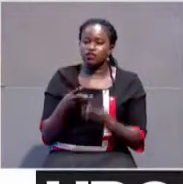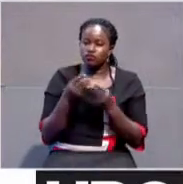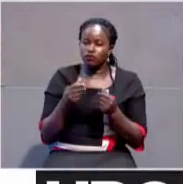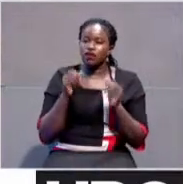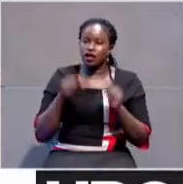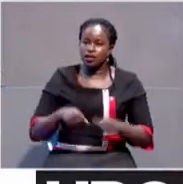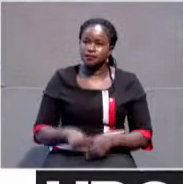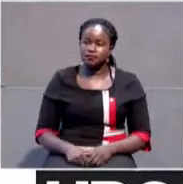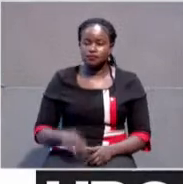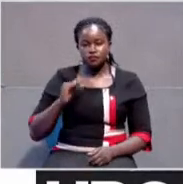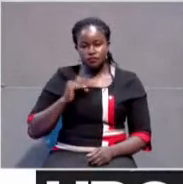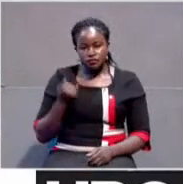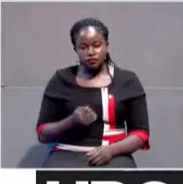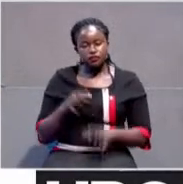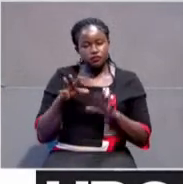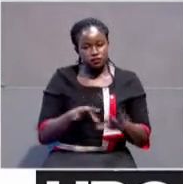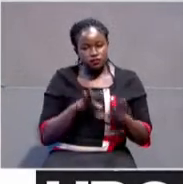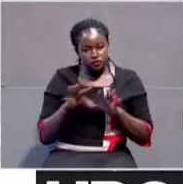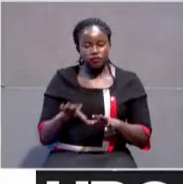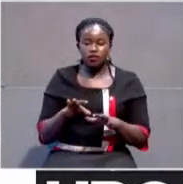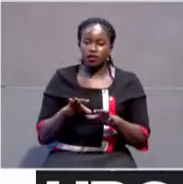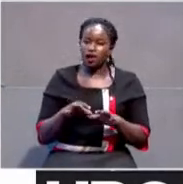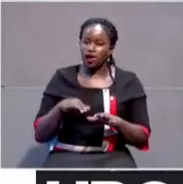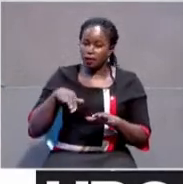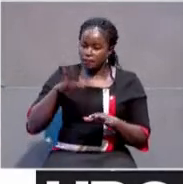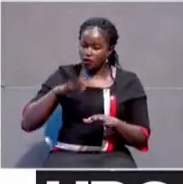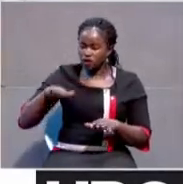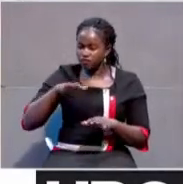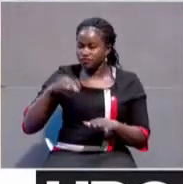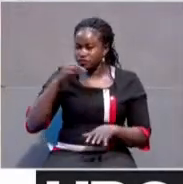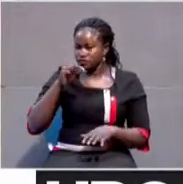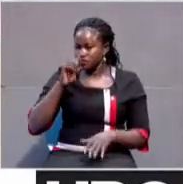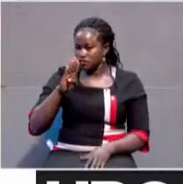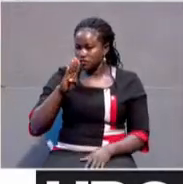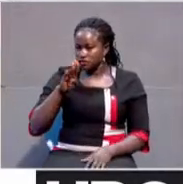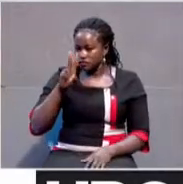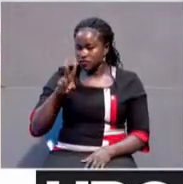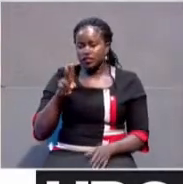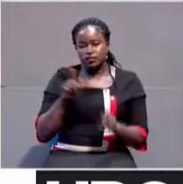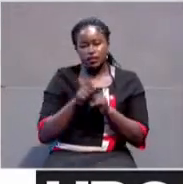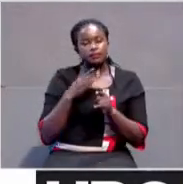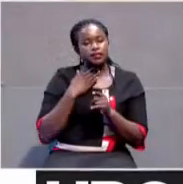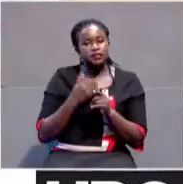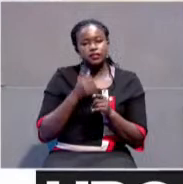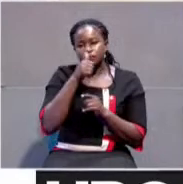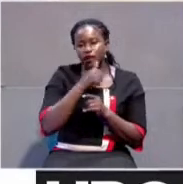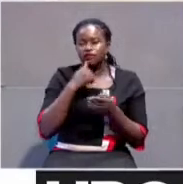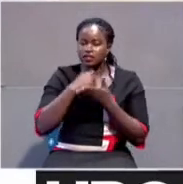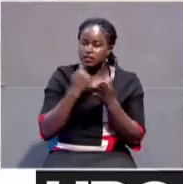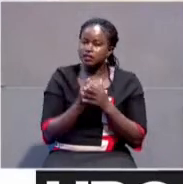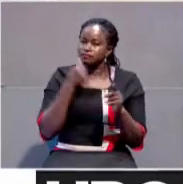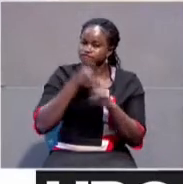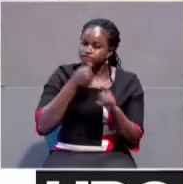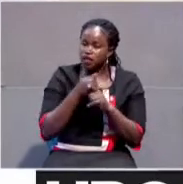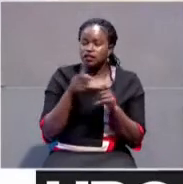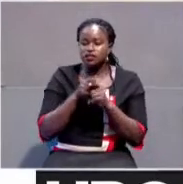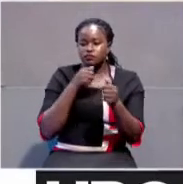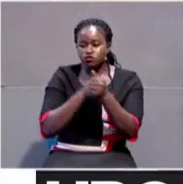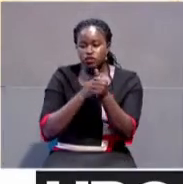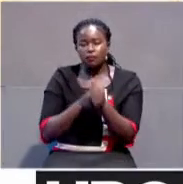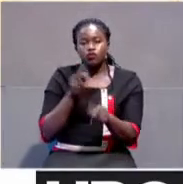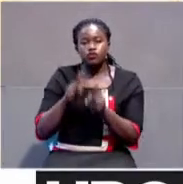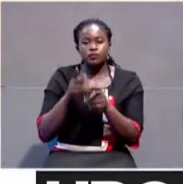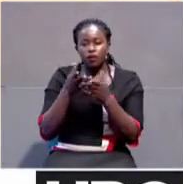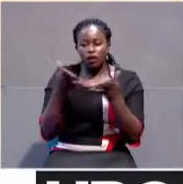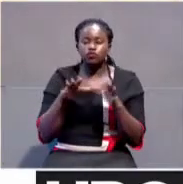have been found vulnerable when it comes to gender-based violence and need advocacy from the private sector to support victims of gender-based violence.